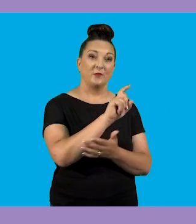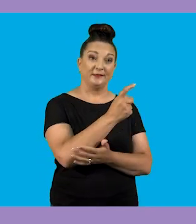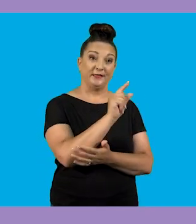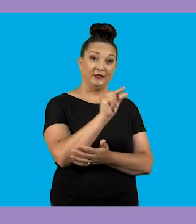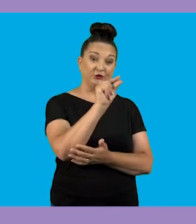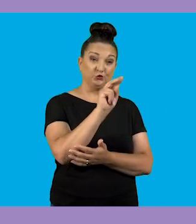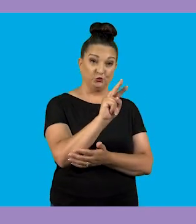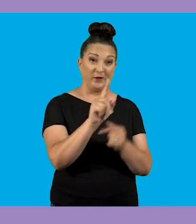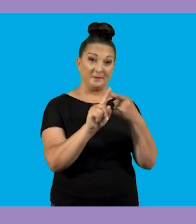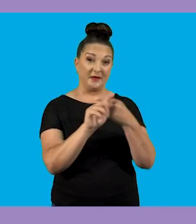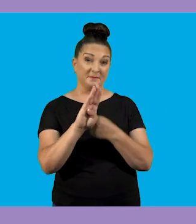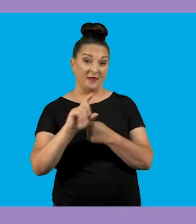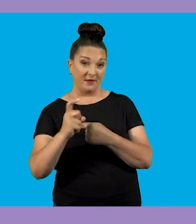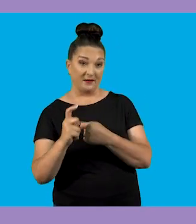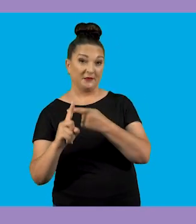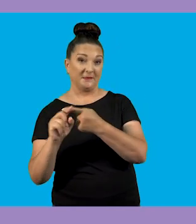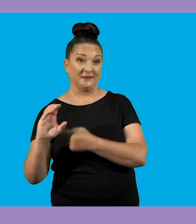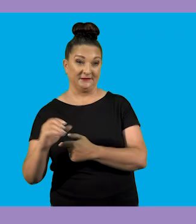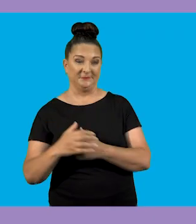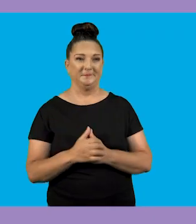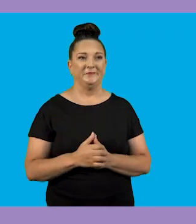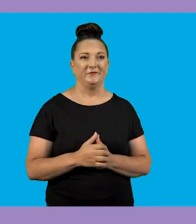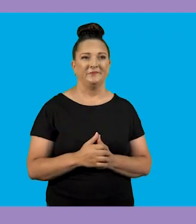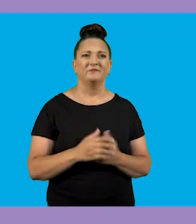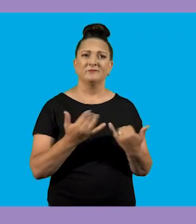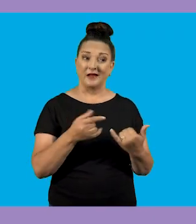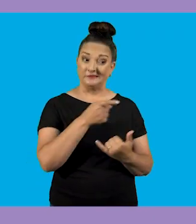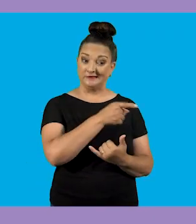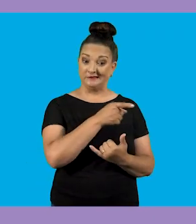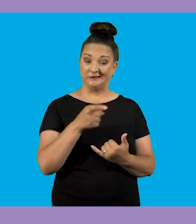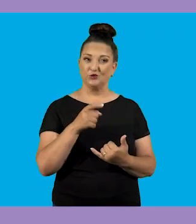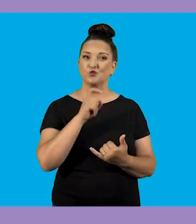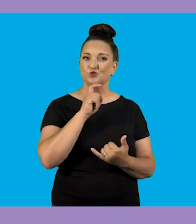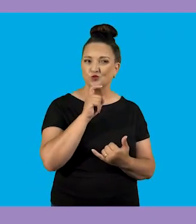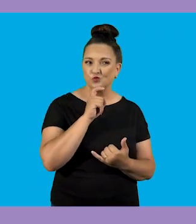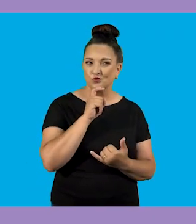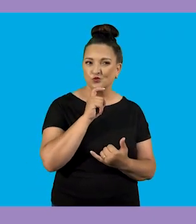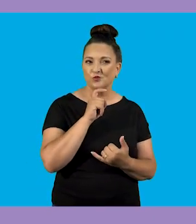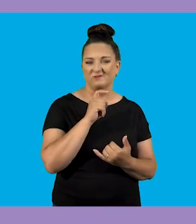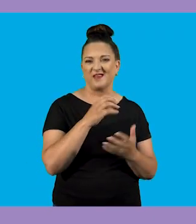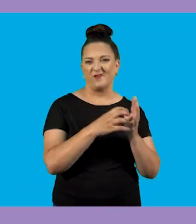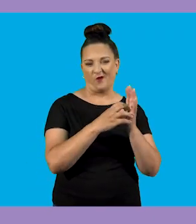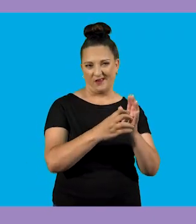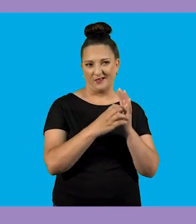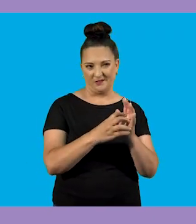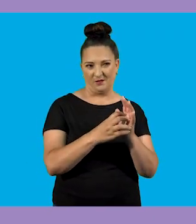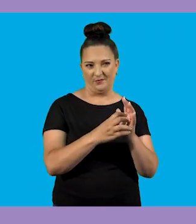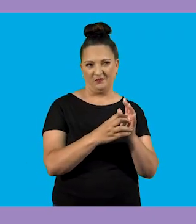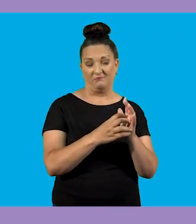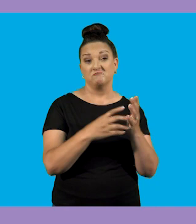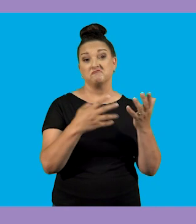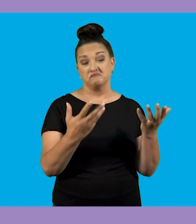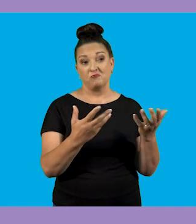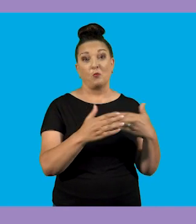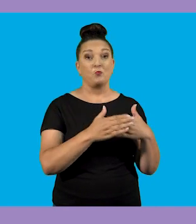plus c. So the trinomial form that we're going to be working with, that's x squared plus bx plus c. And an example